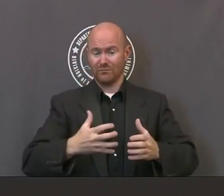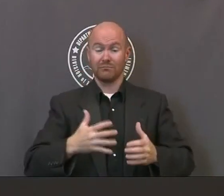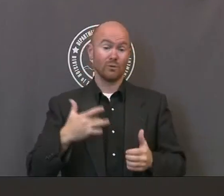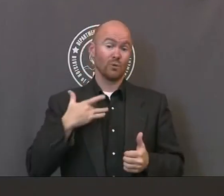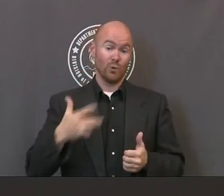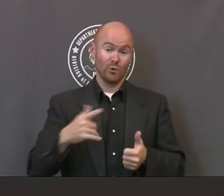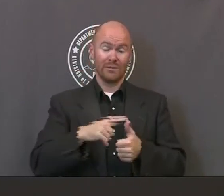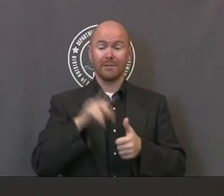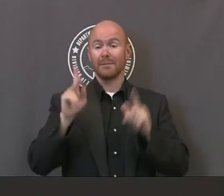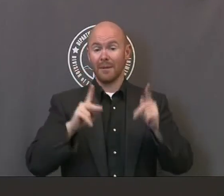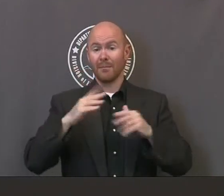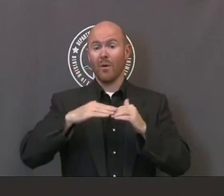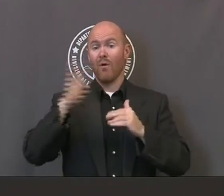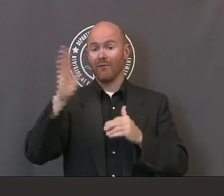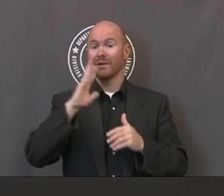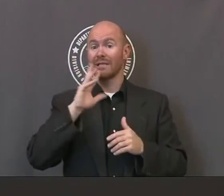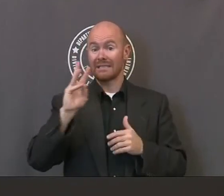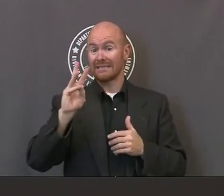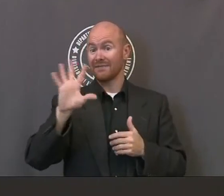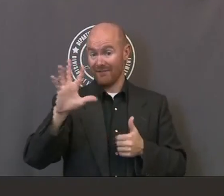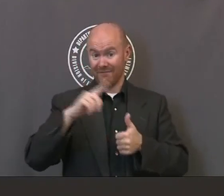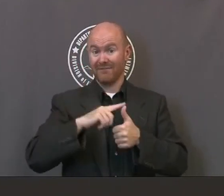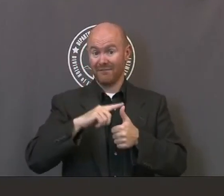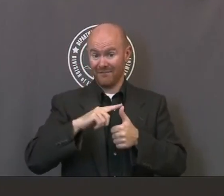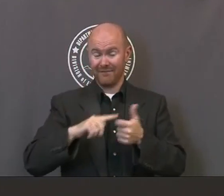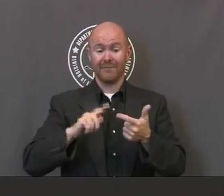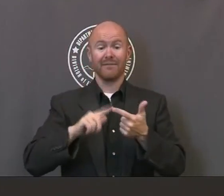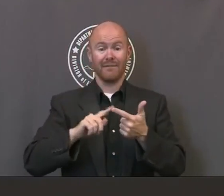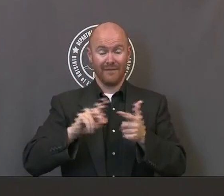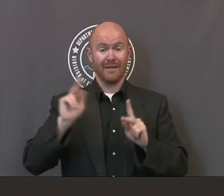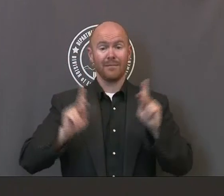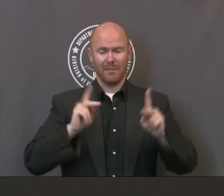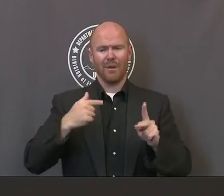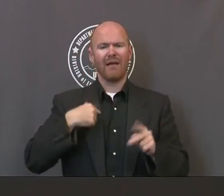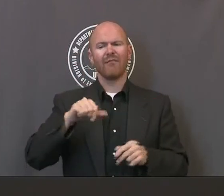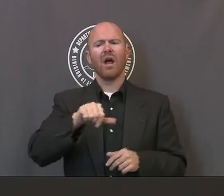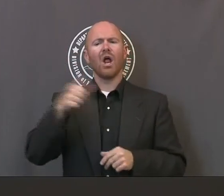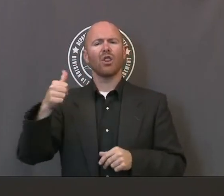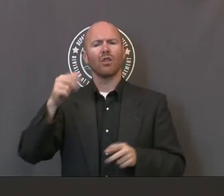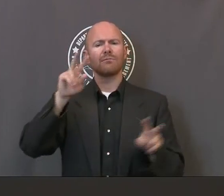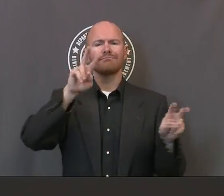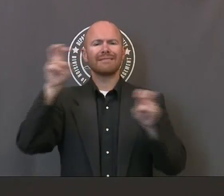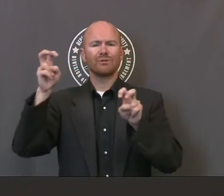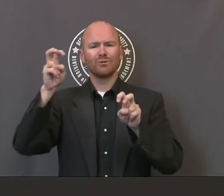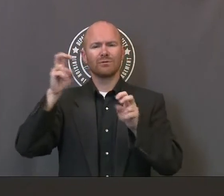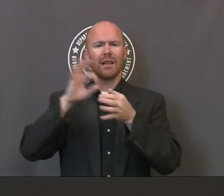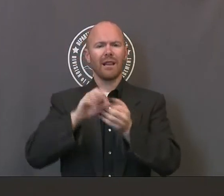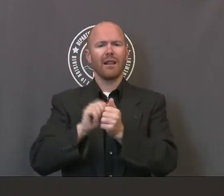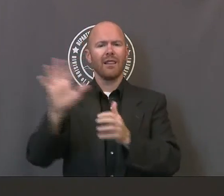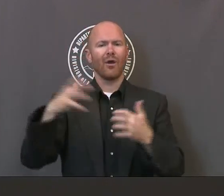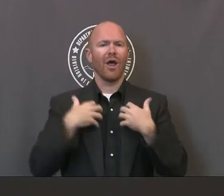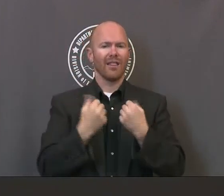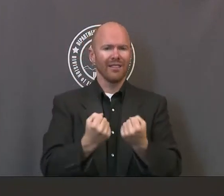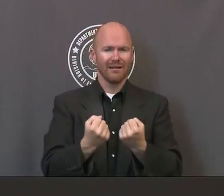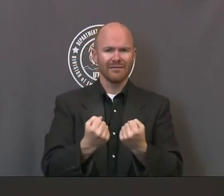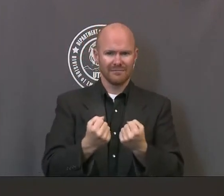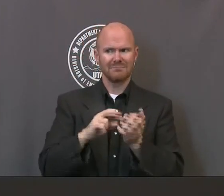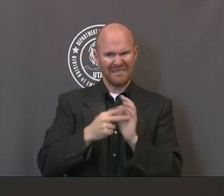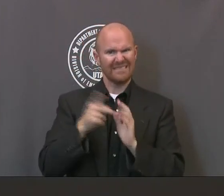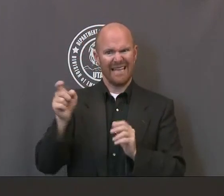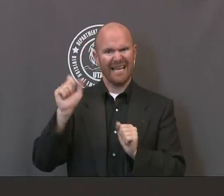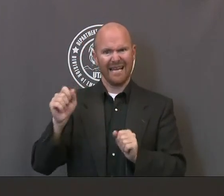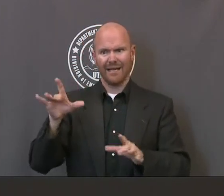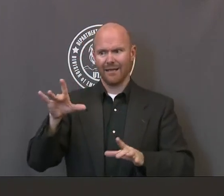over age 65, and they also tend to be people that have underlying conditions that make them more vulnerable to have